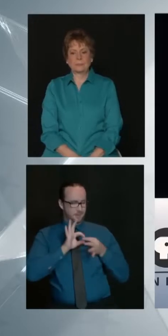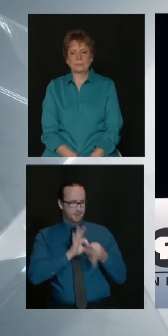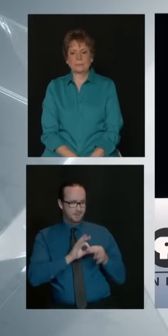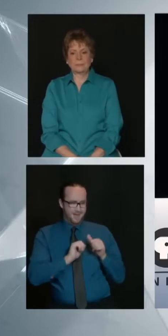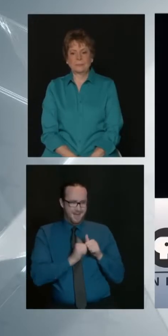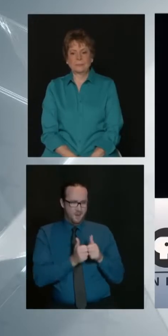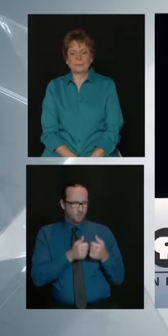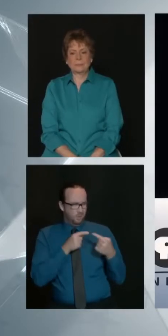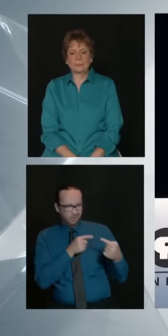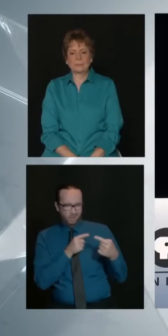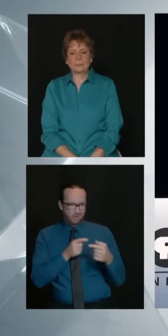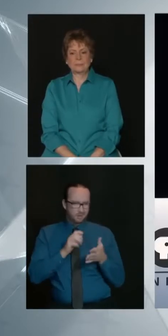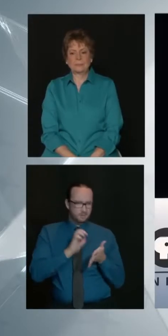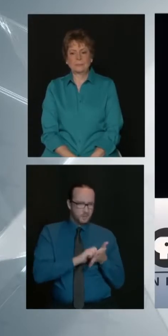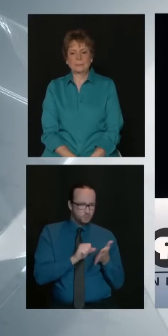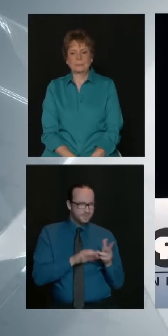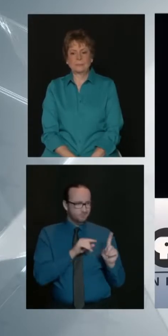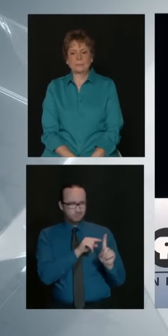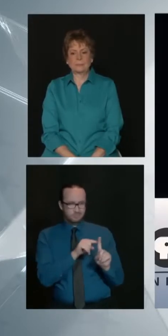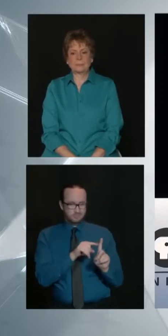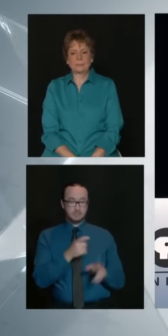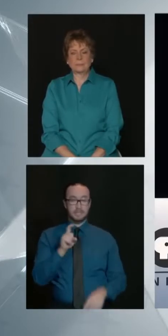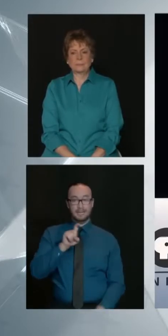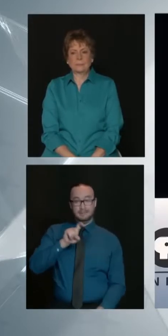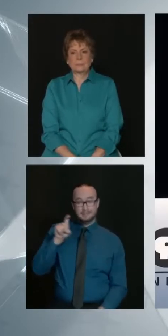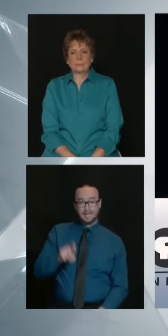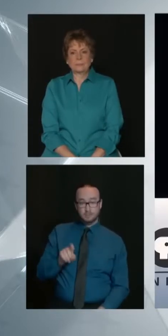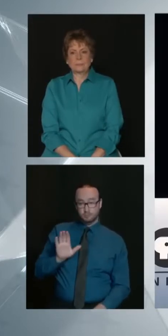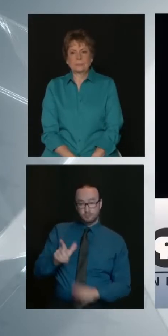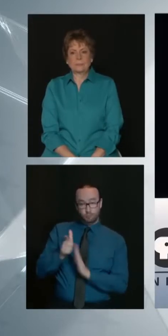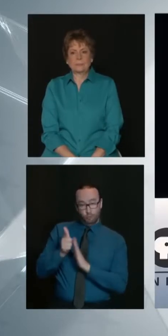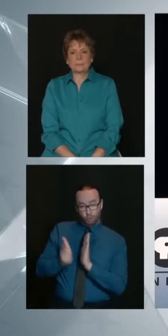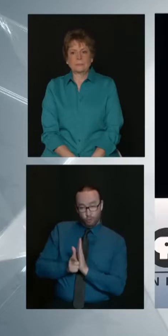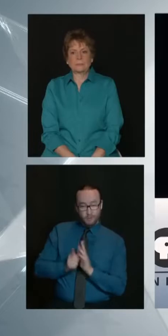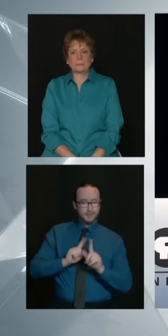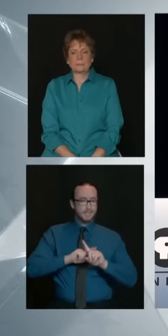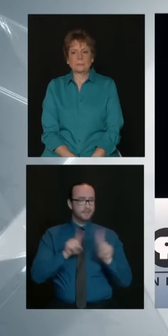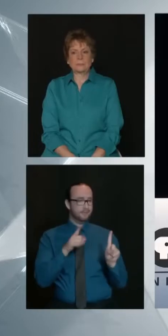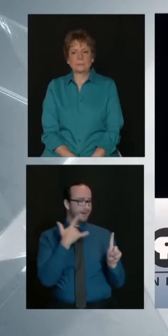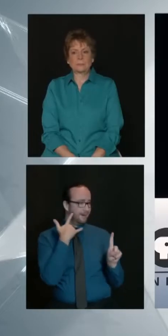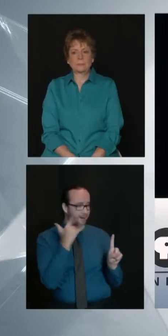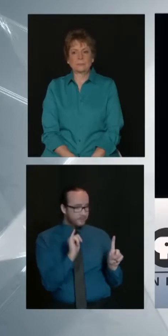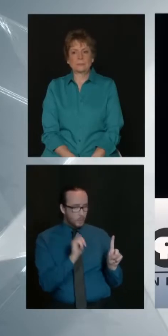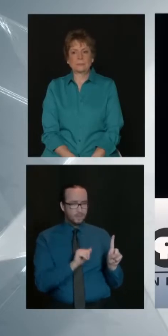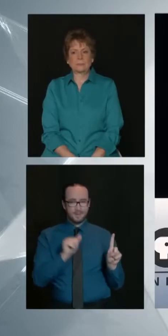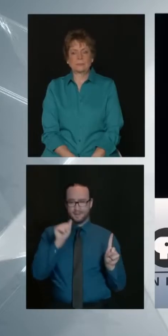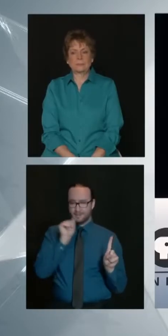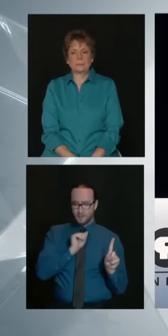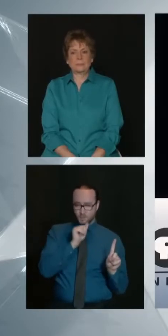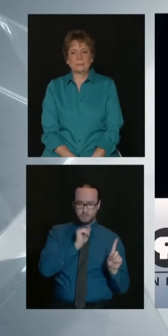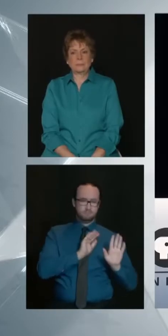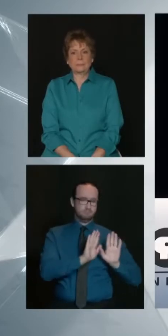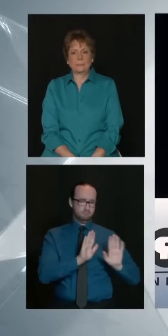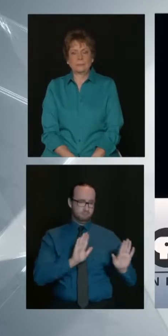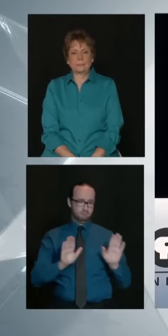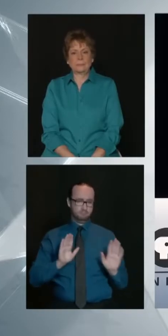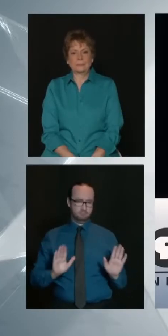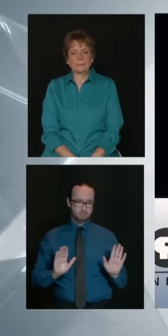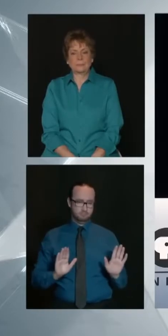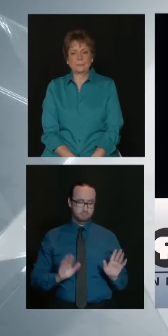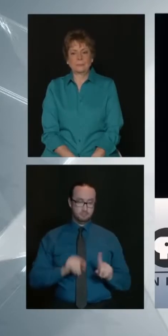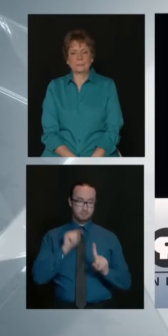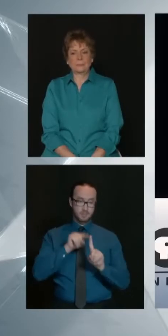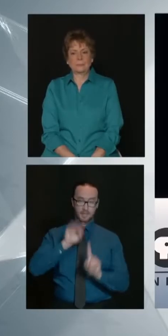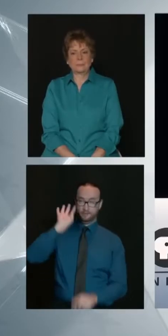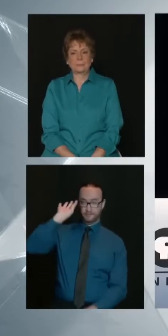different decisions than California. It's going to make different decisions than Arizona. But I believe in a federal backstop. I don't think we should let California